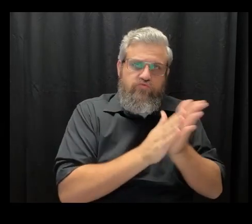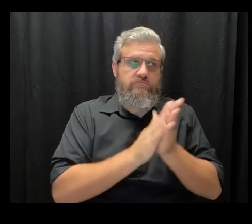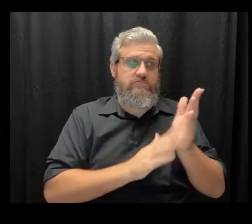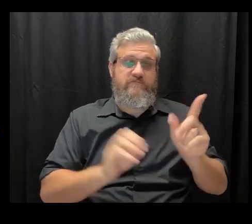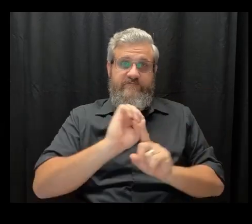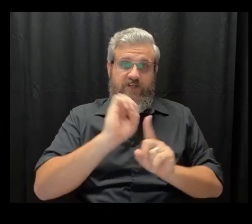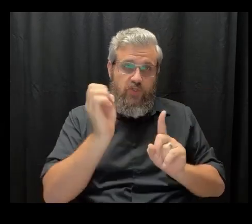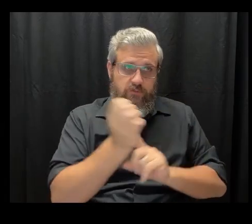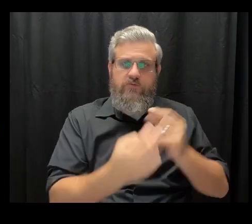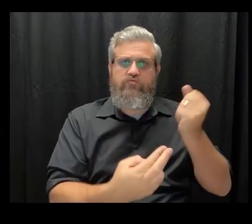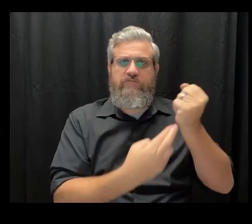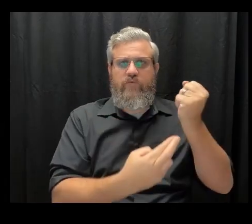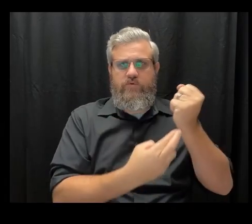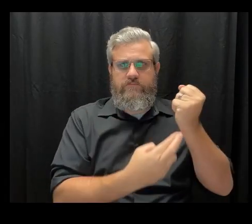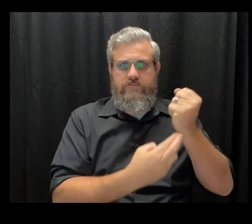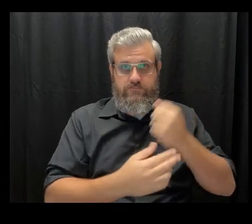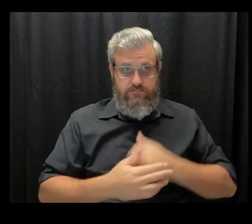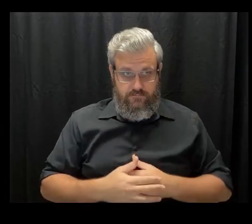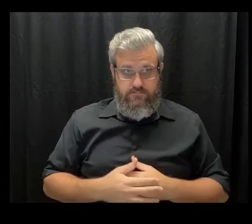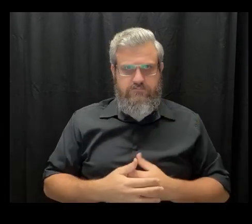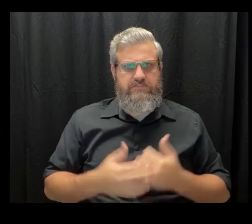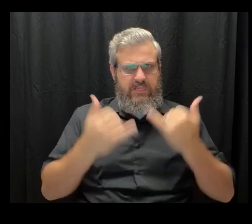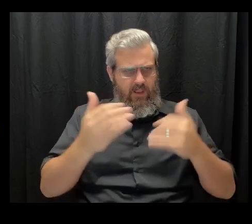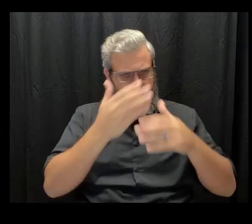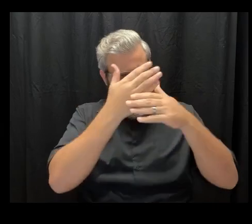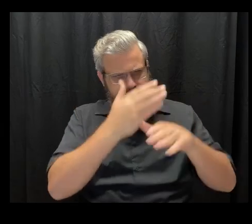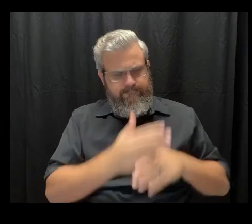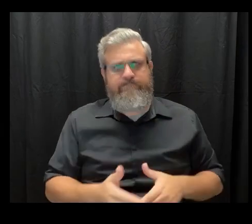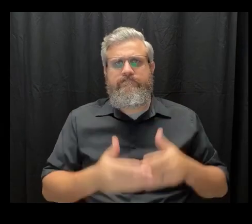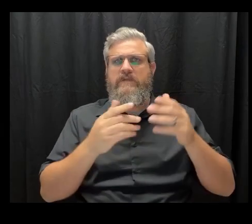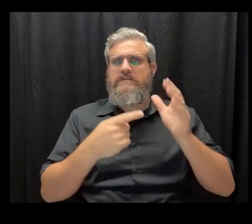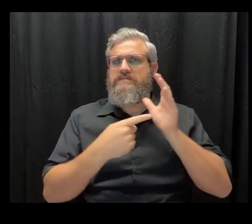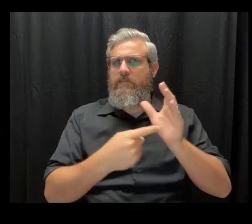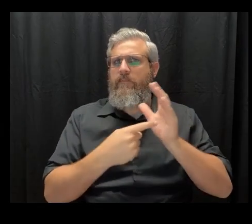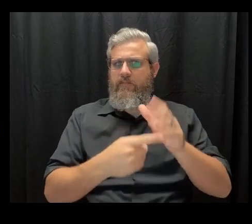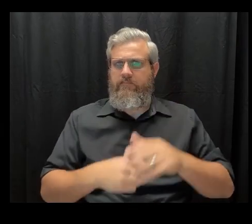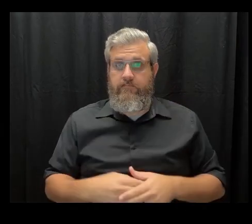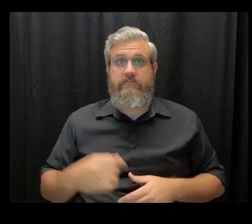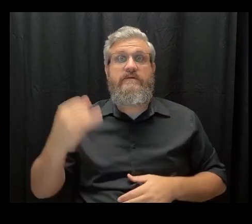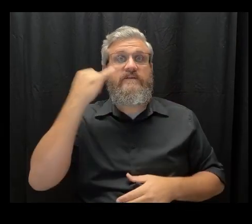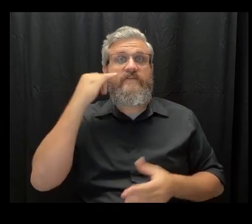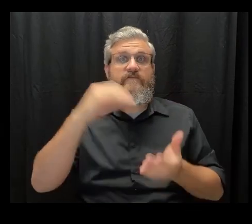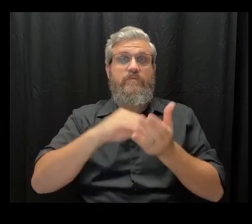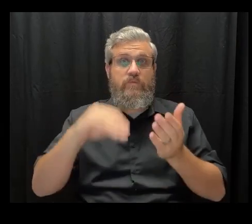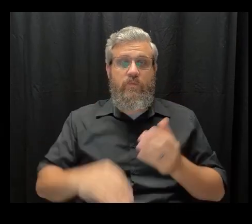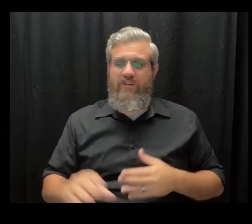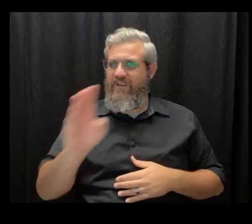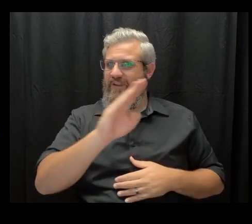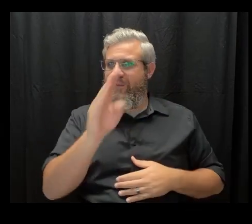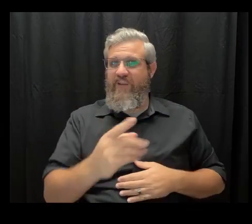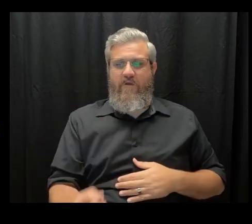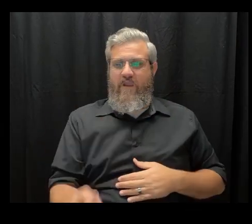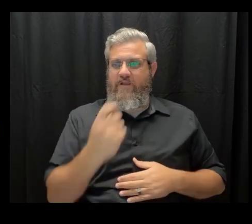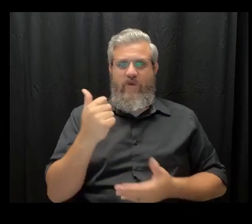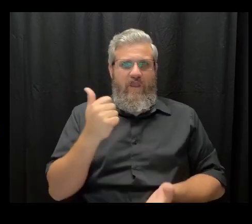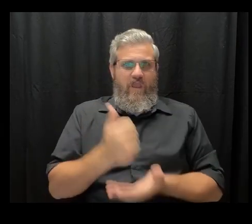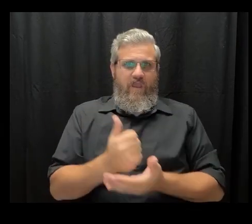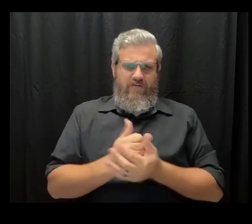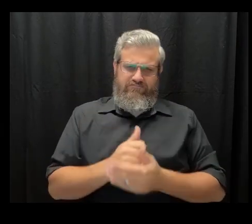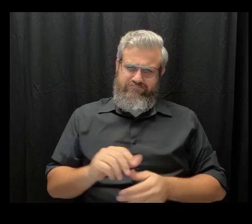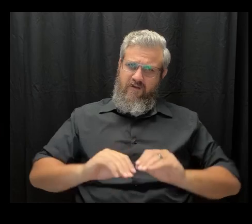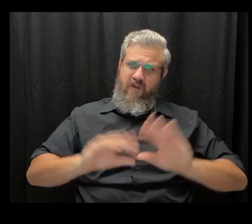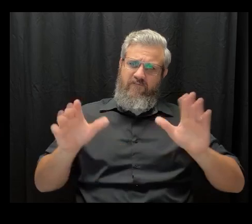break that down with an example. If a student never asks for help, even when they're clearly struggling, it may be a skill